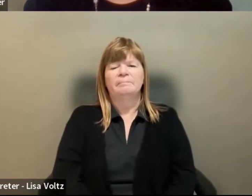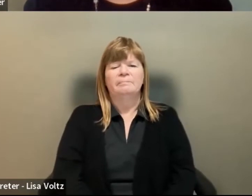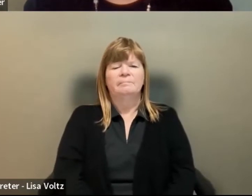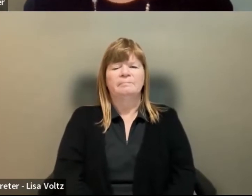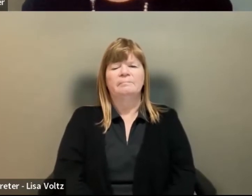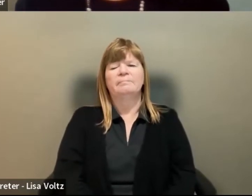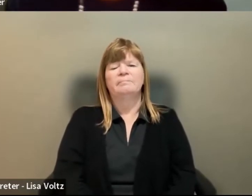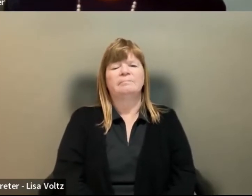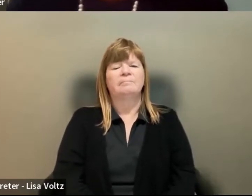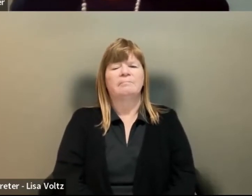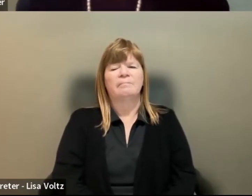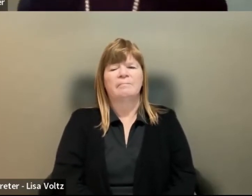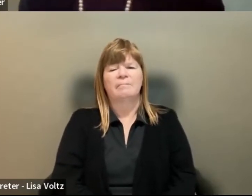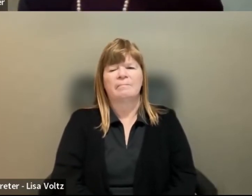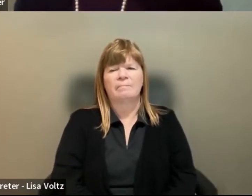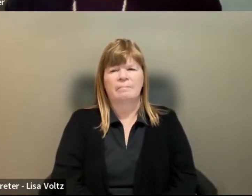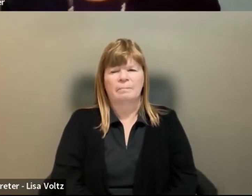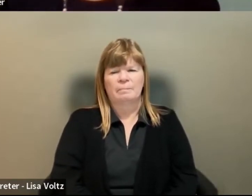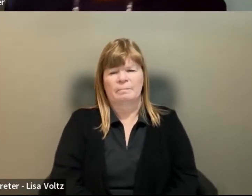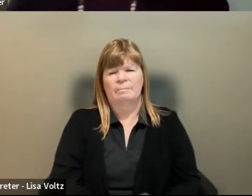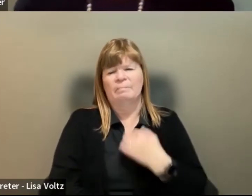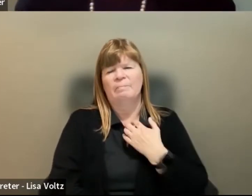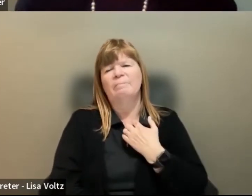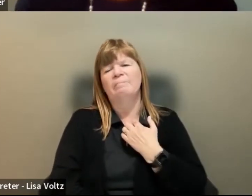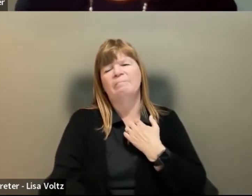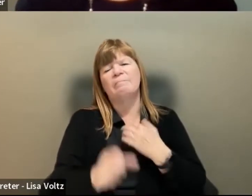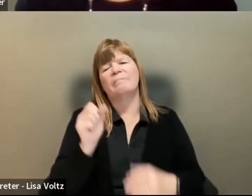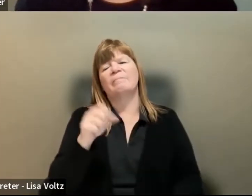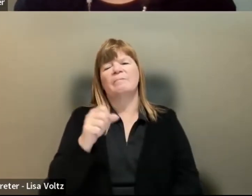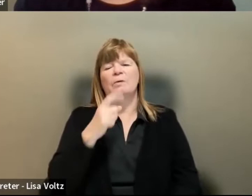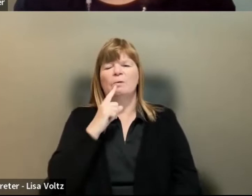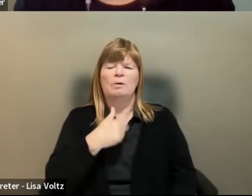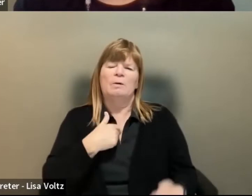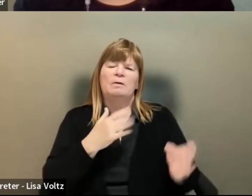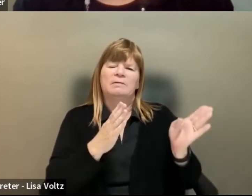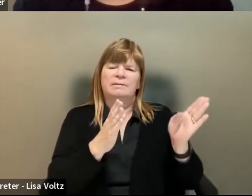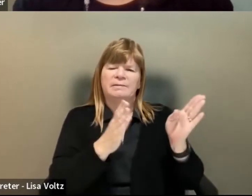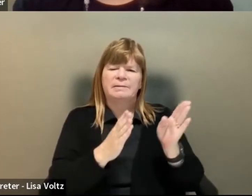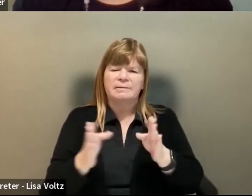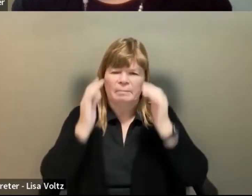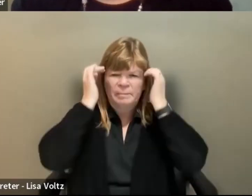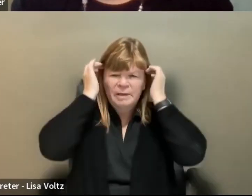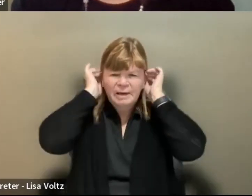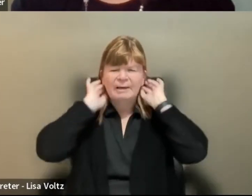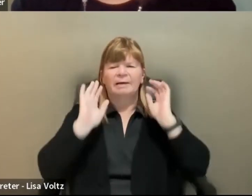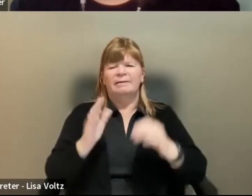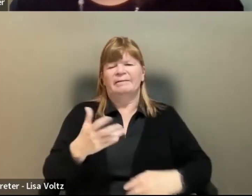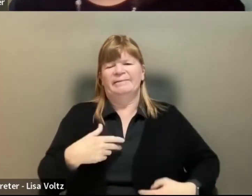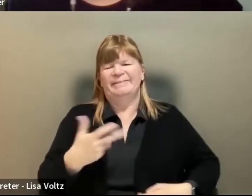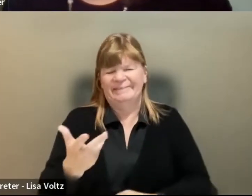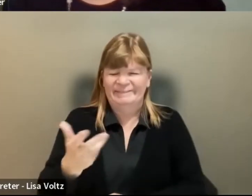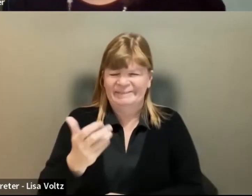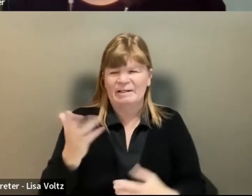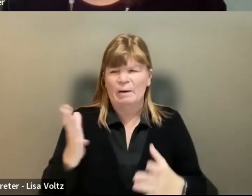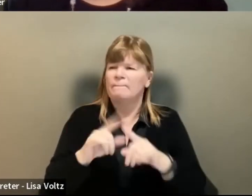Yeah, we really sort of plan on integrating it, and this will be a news flash to my staff,